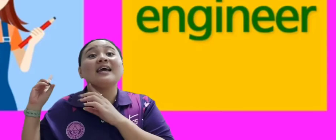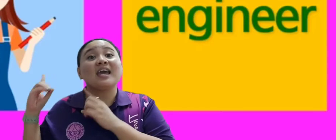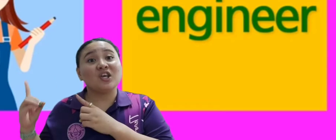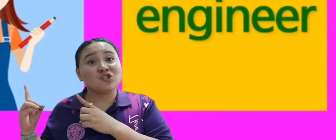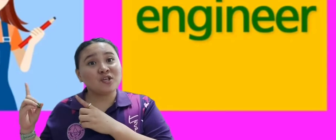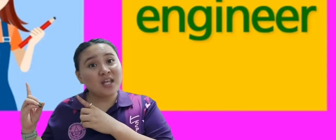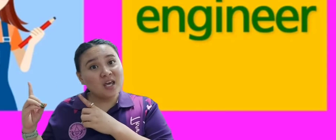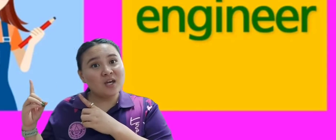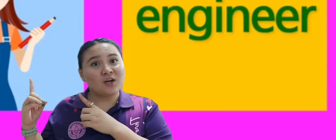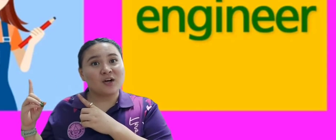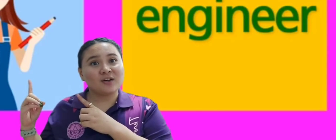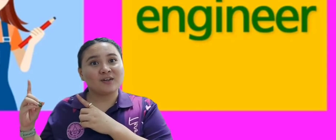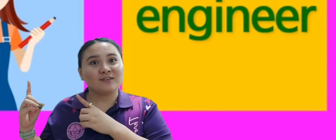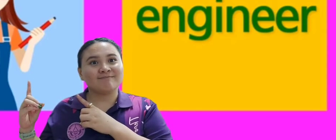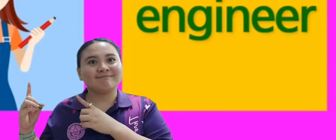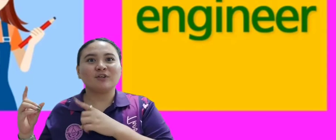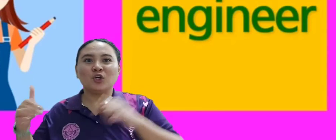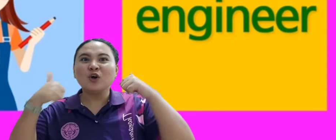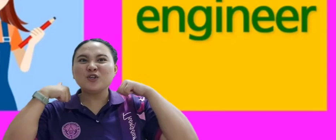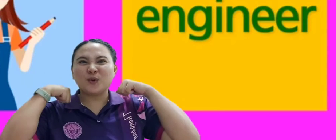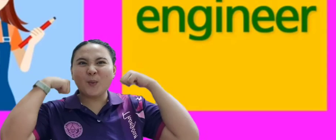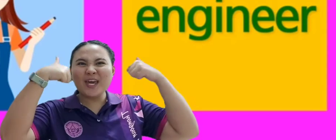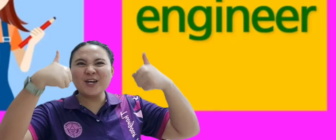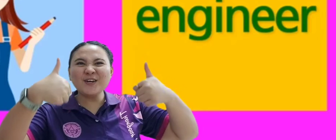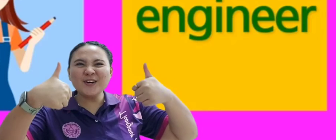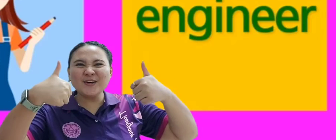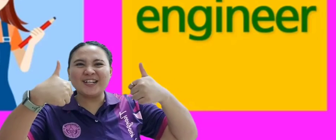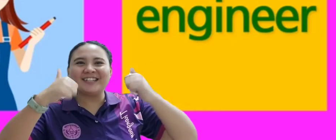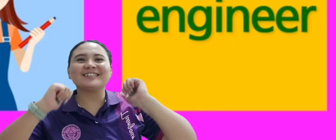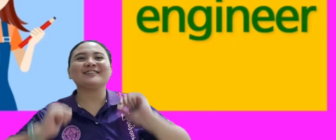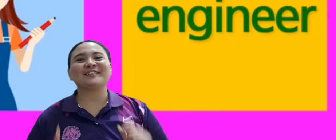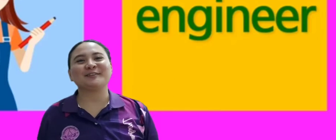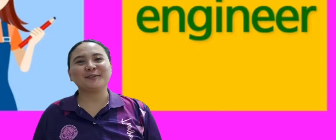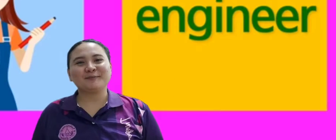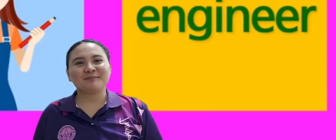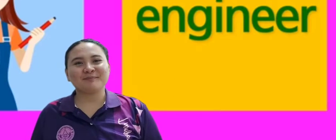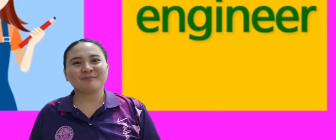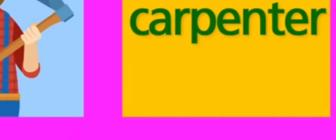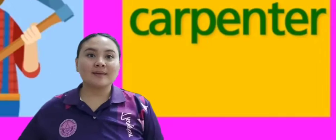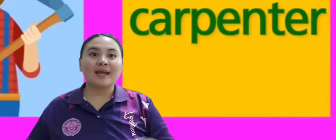Engineers, engineer, you're doing good.